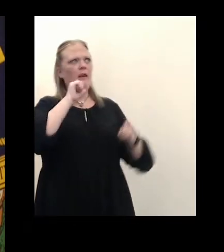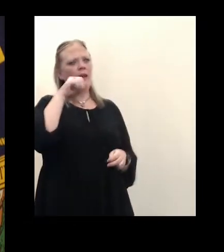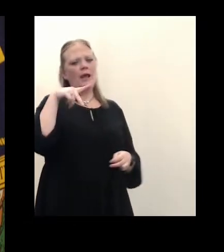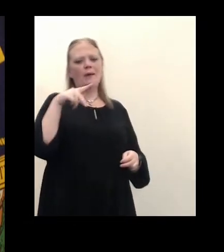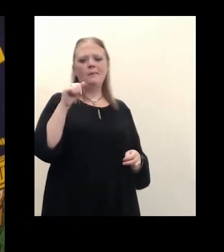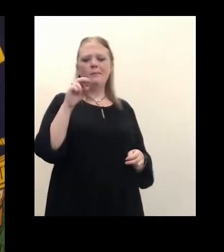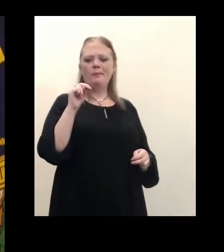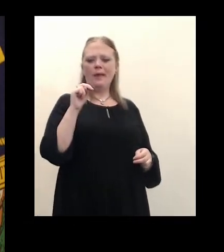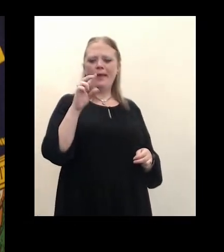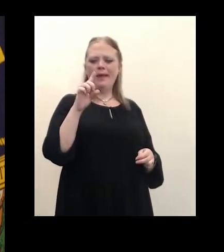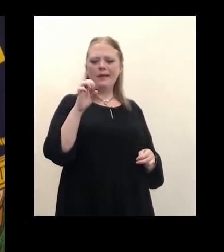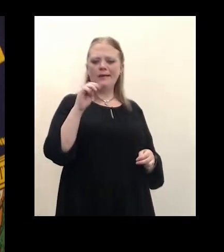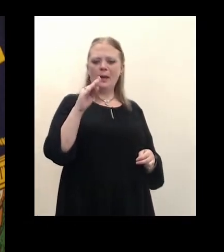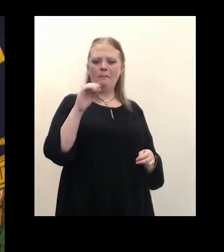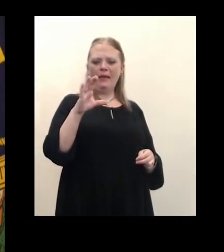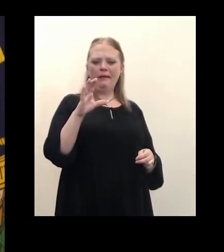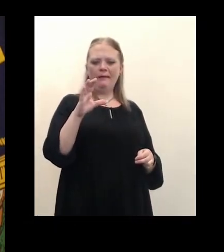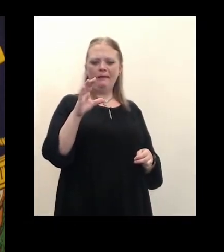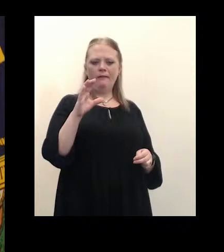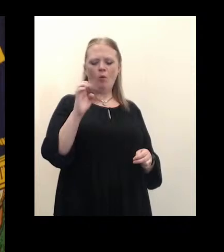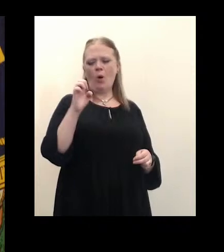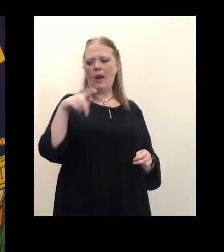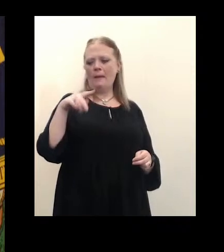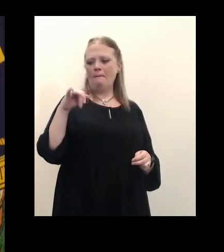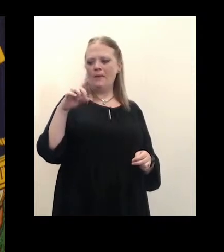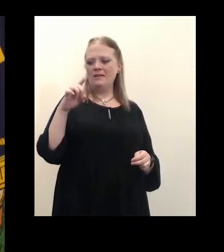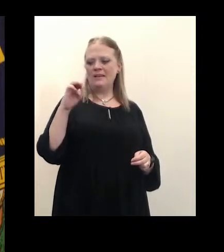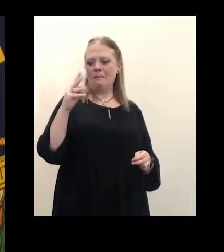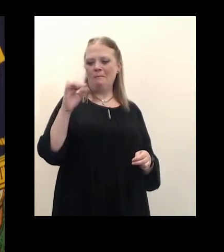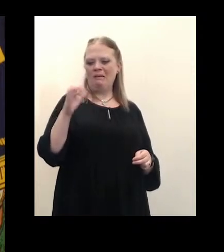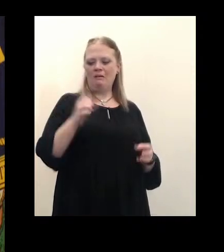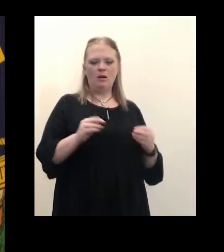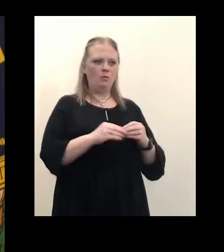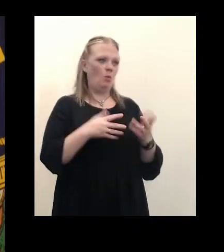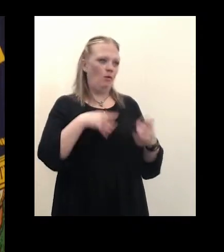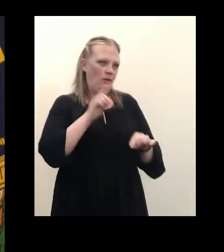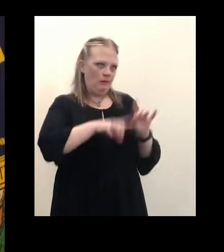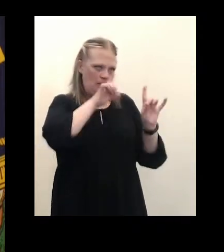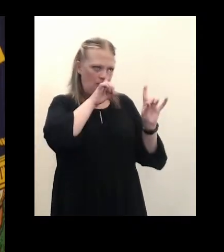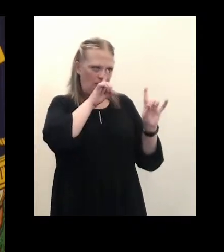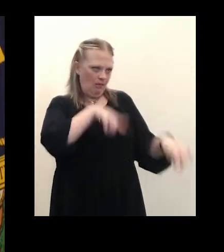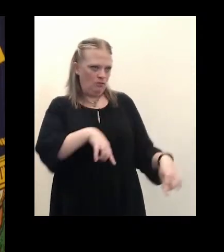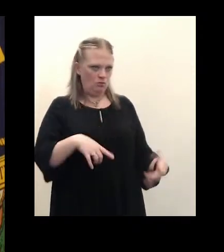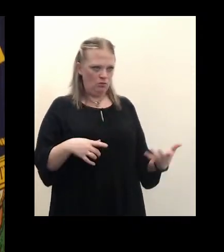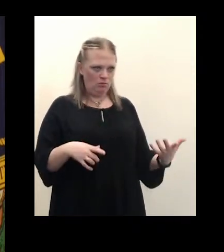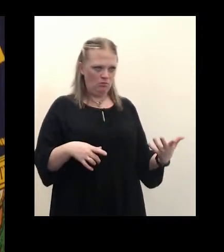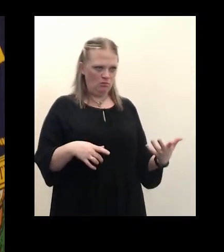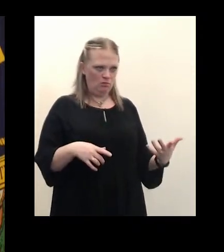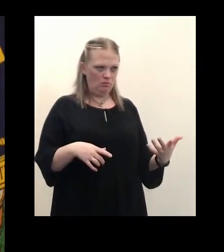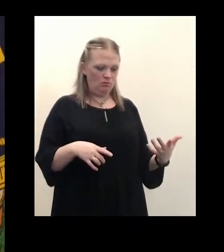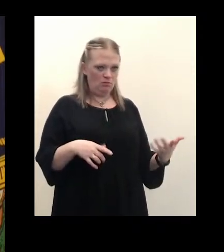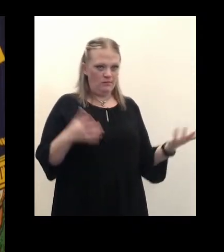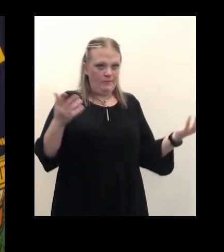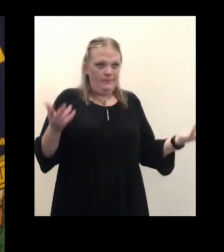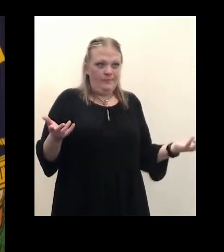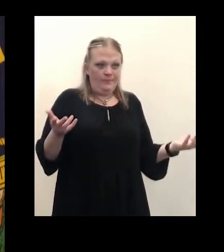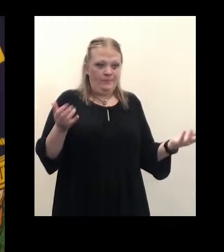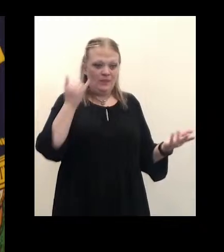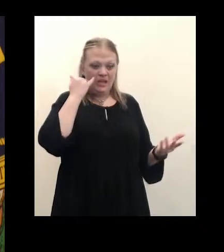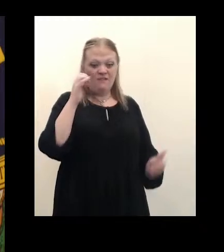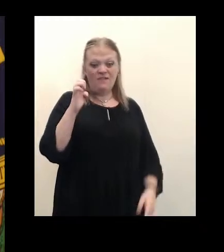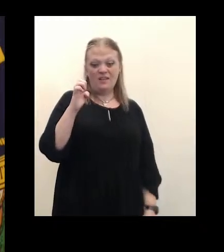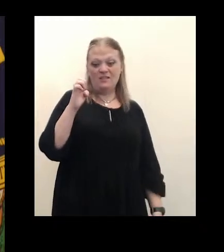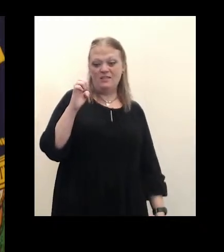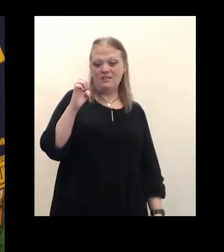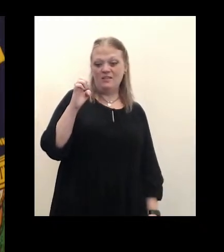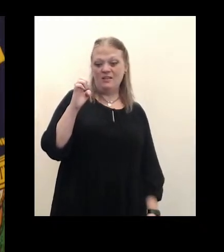epidemic? I don't know if we can answer that question just yet. I mean, the question is whether it's going to be endemic, it's going to be permanent, still be dealing